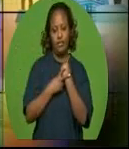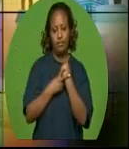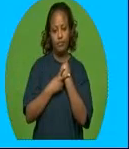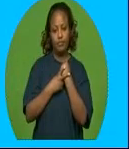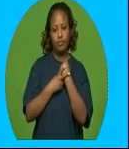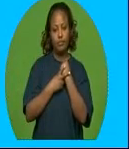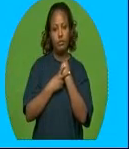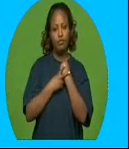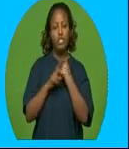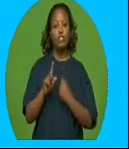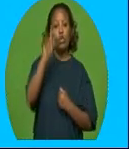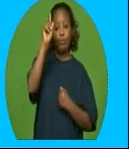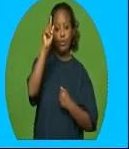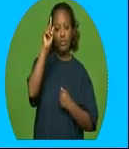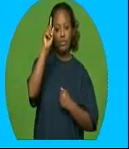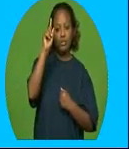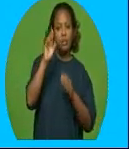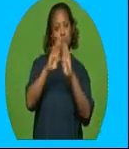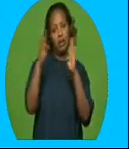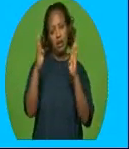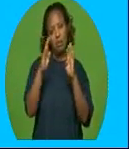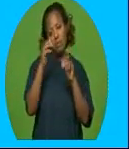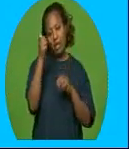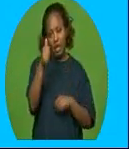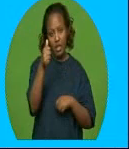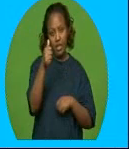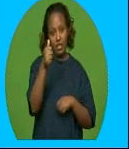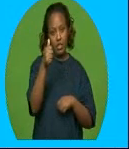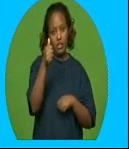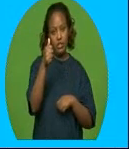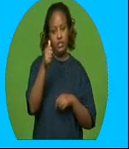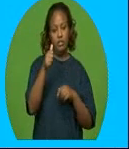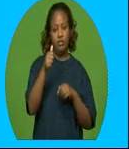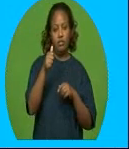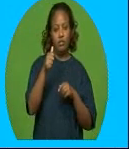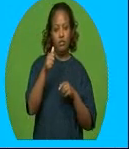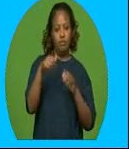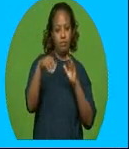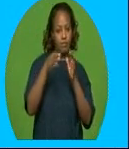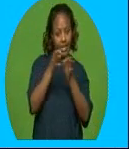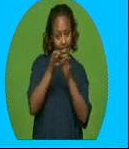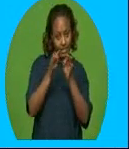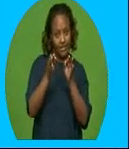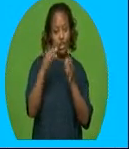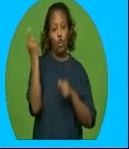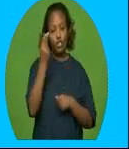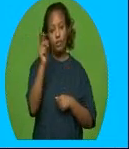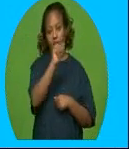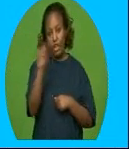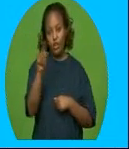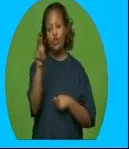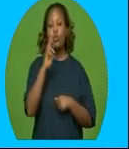saving. The top panel, panel A, presents a standard consumption